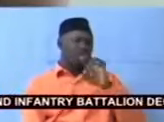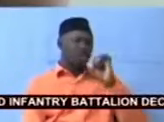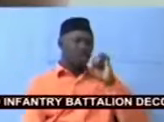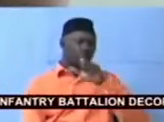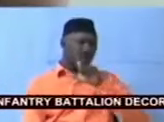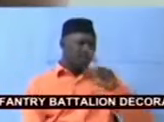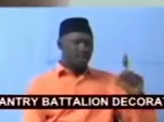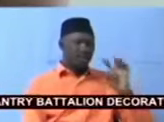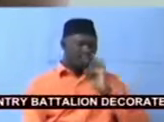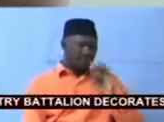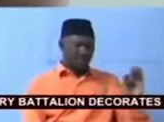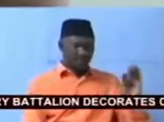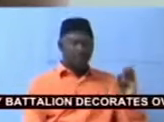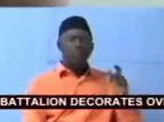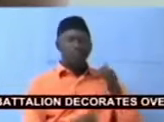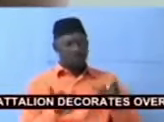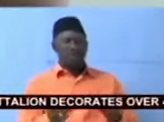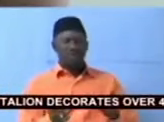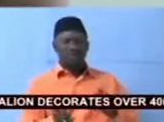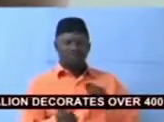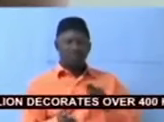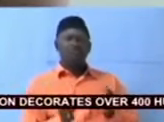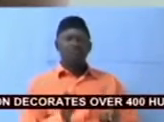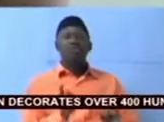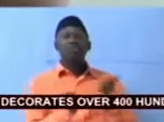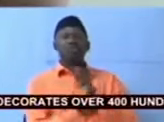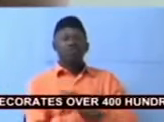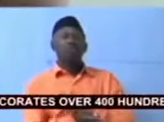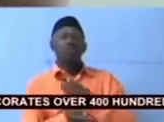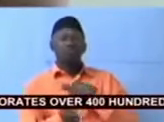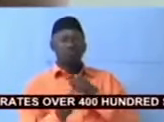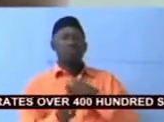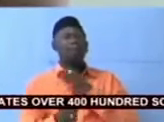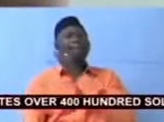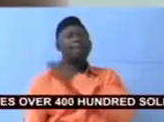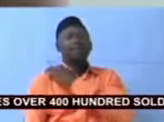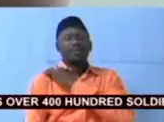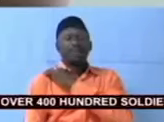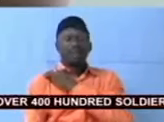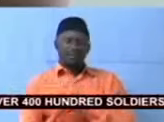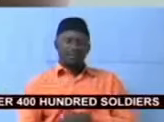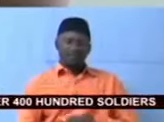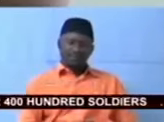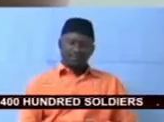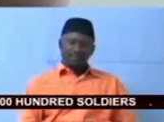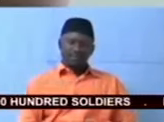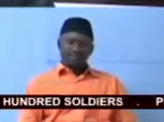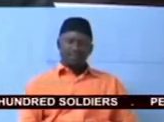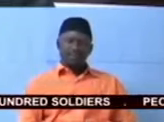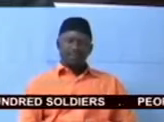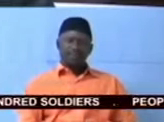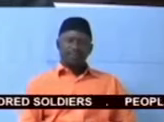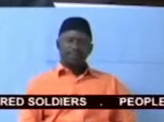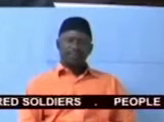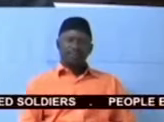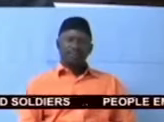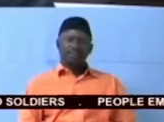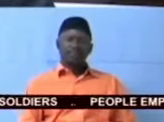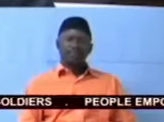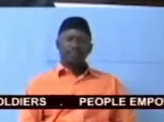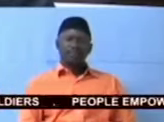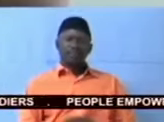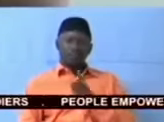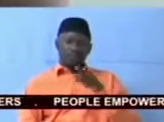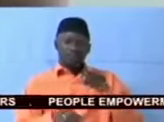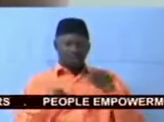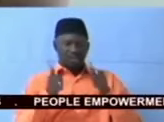fate jamono bu sheriff bi la won way nak legui dal ya war na nek ni master bi la ci High Court. You started telling us